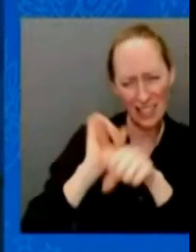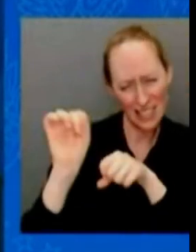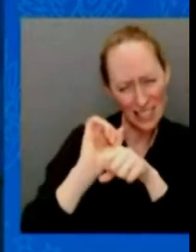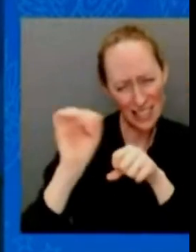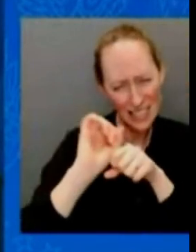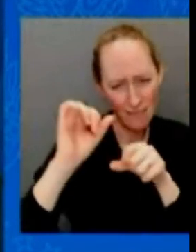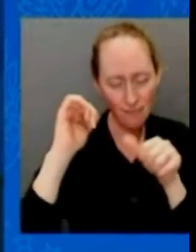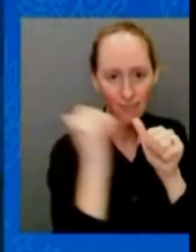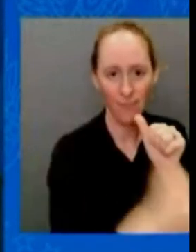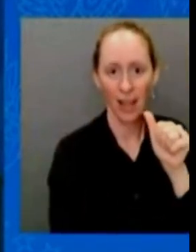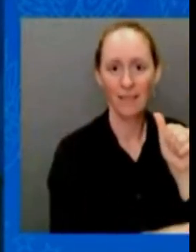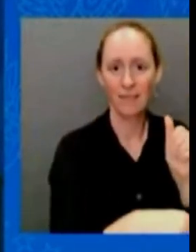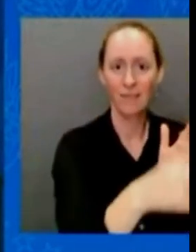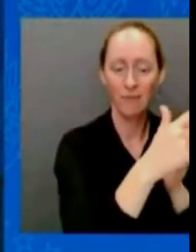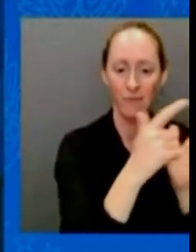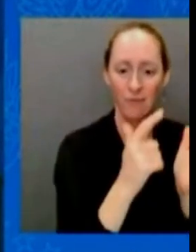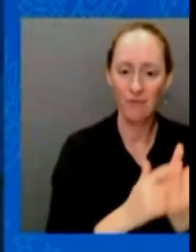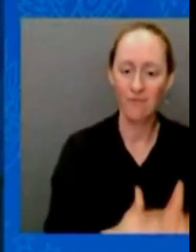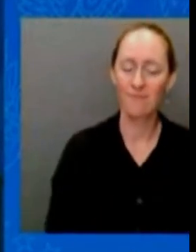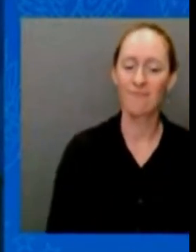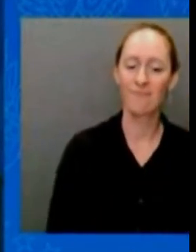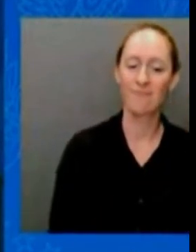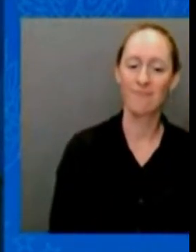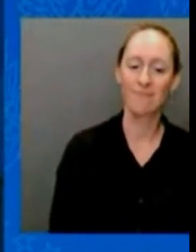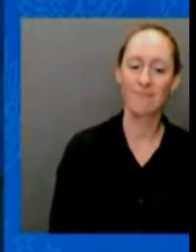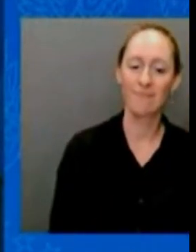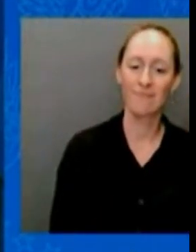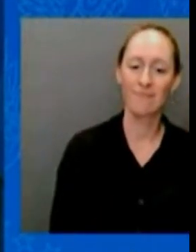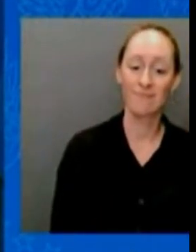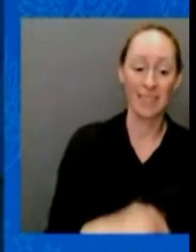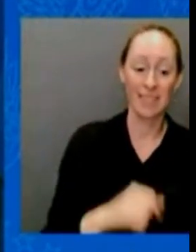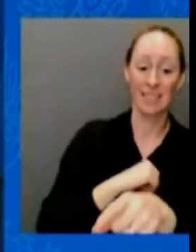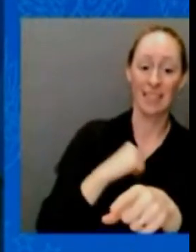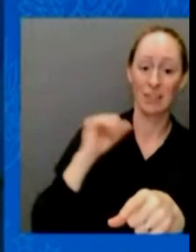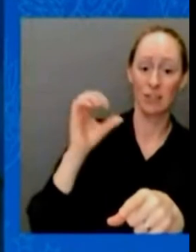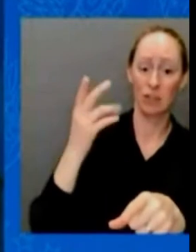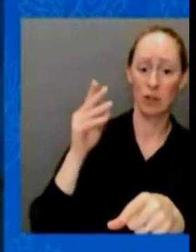was a fierce advocate for CHIPS Act and for New York.